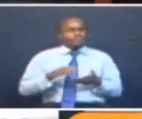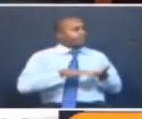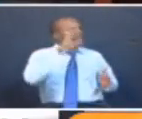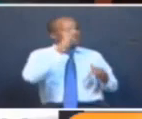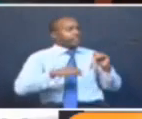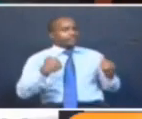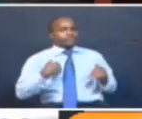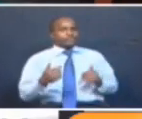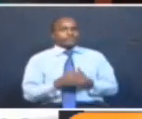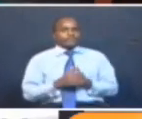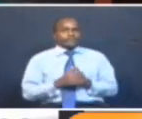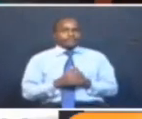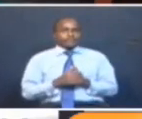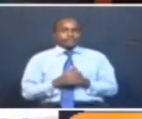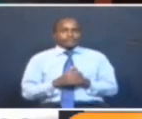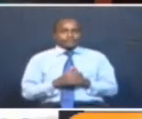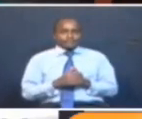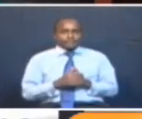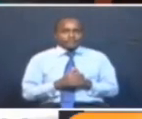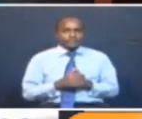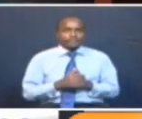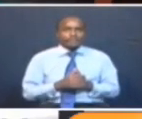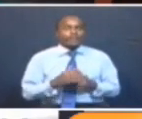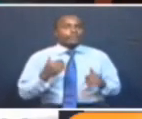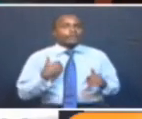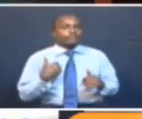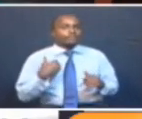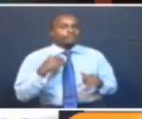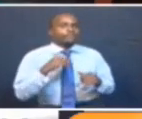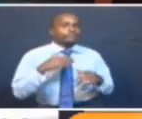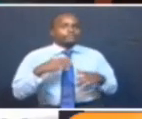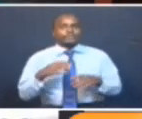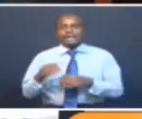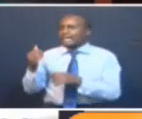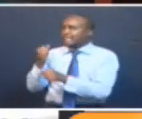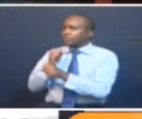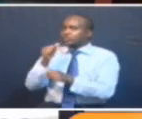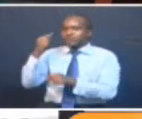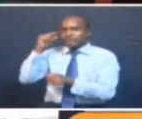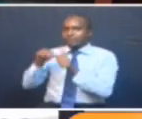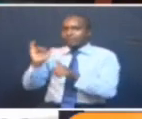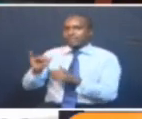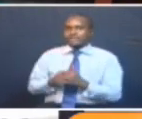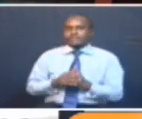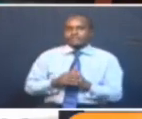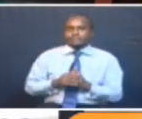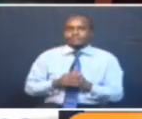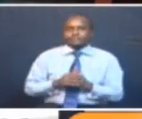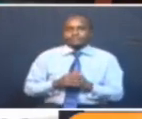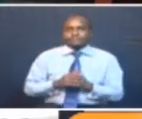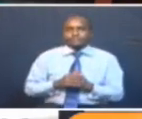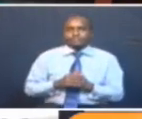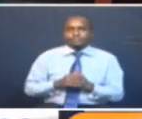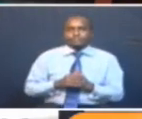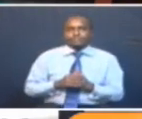Much more than me. I don't have the money, but lots of money. And they don't think about that at all. Well,